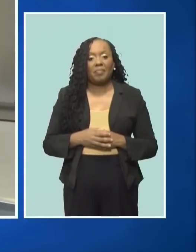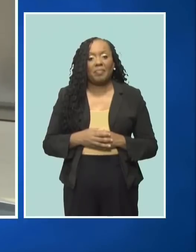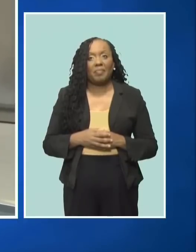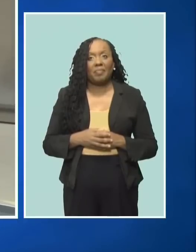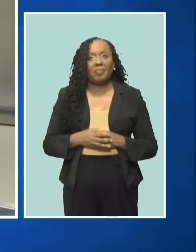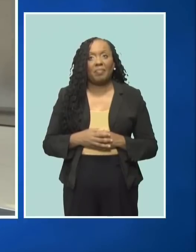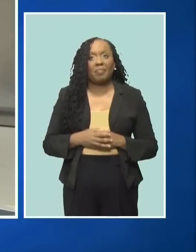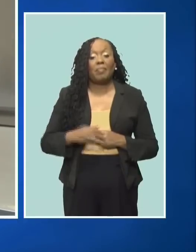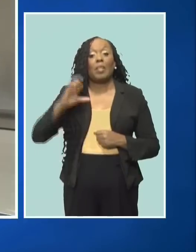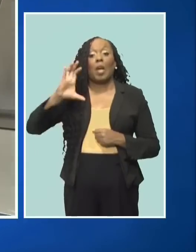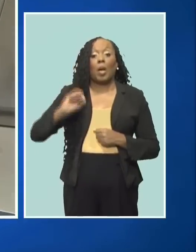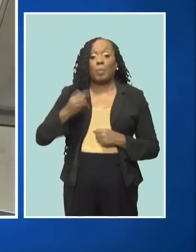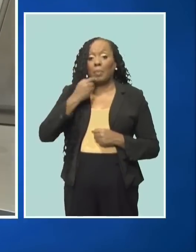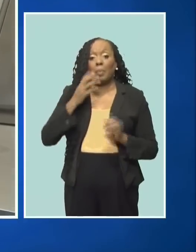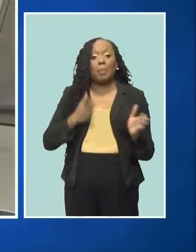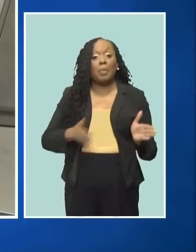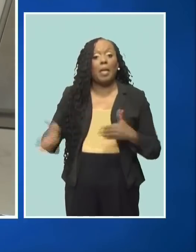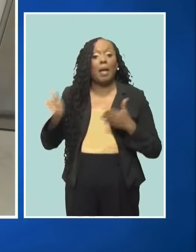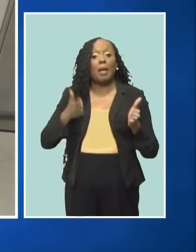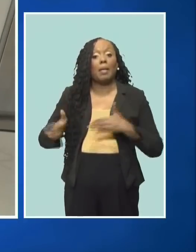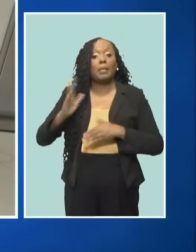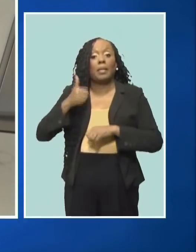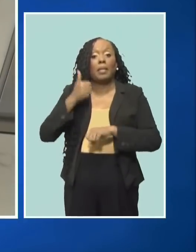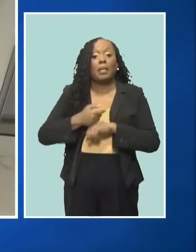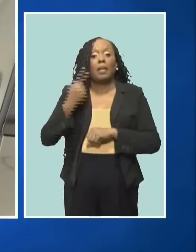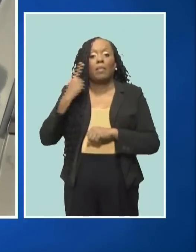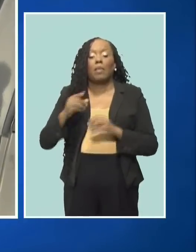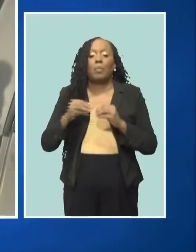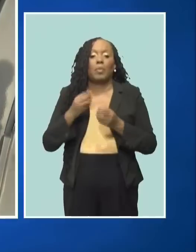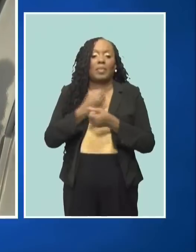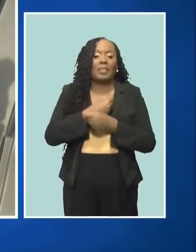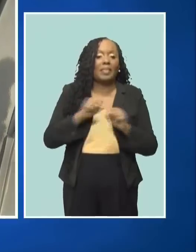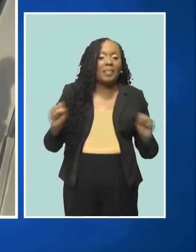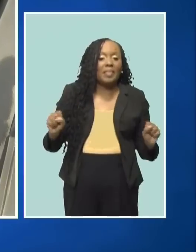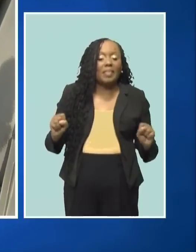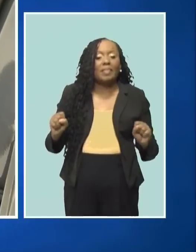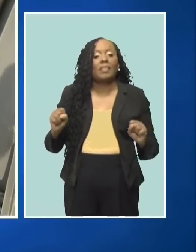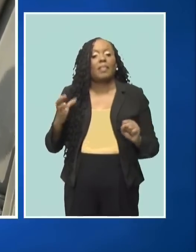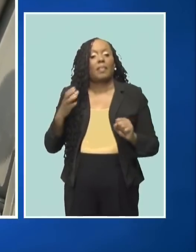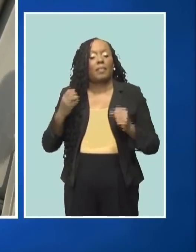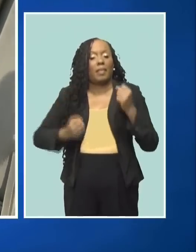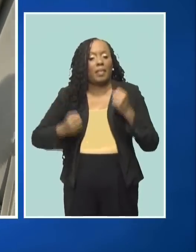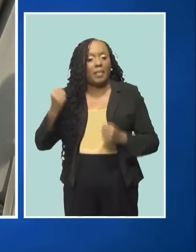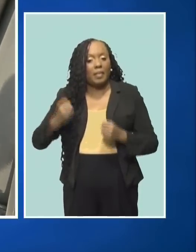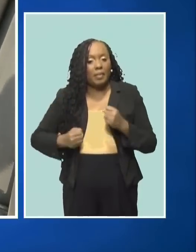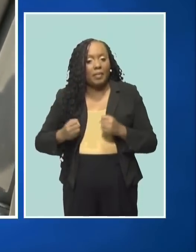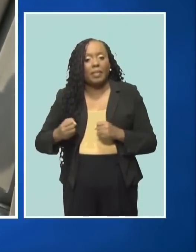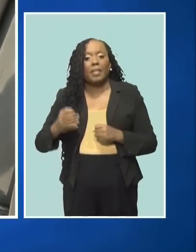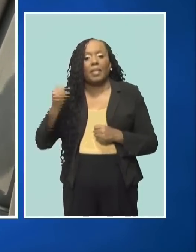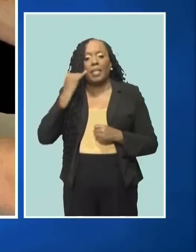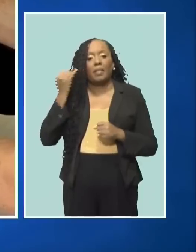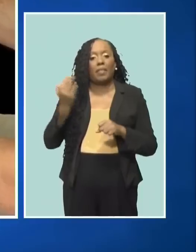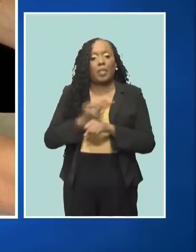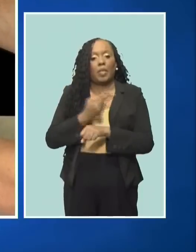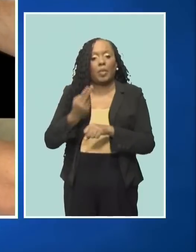The company official said plans are in place for the safety and use of those vehicles which use renewable